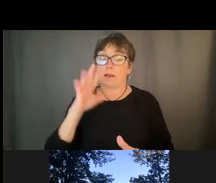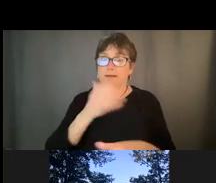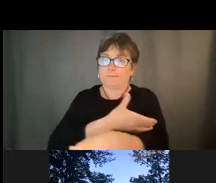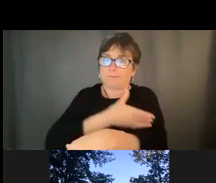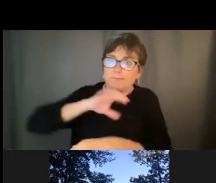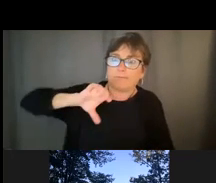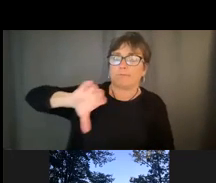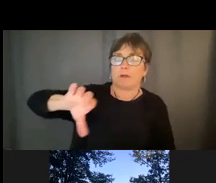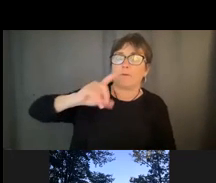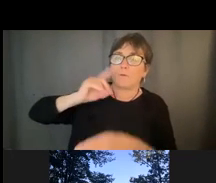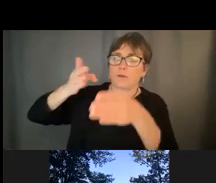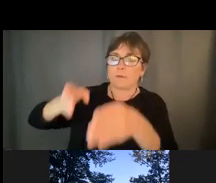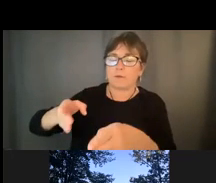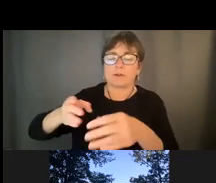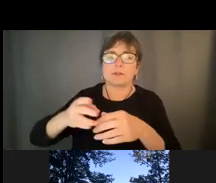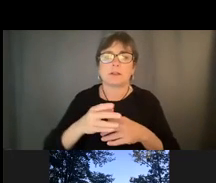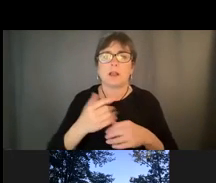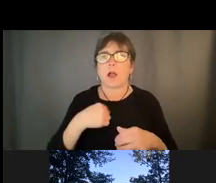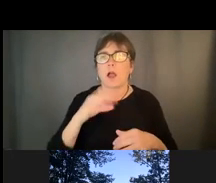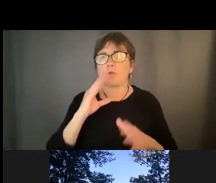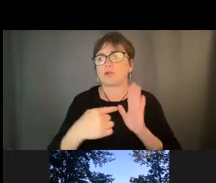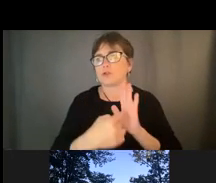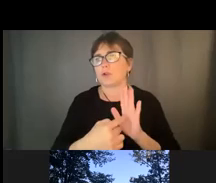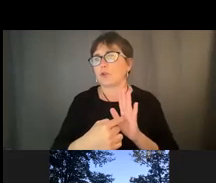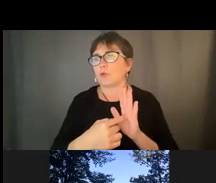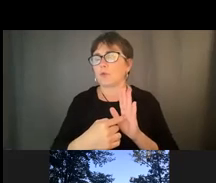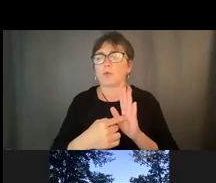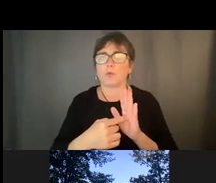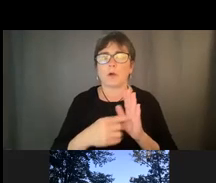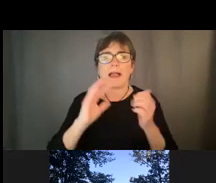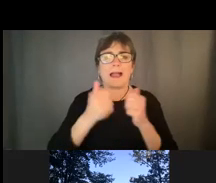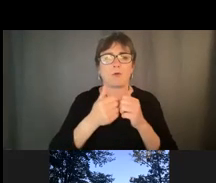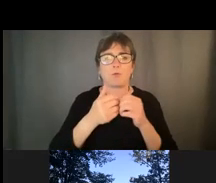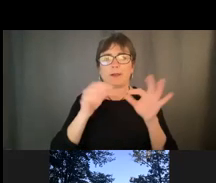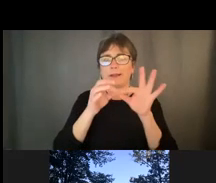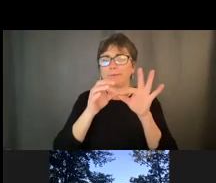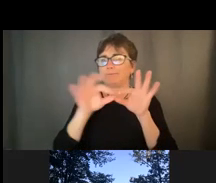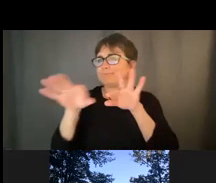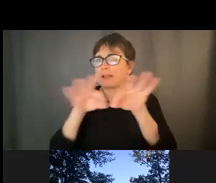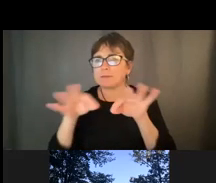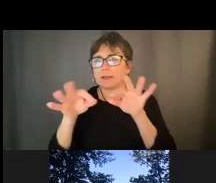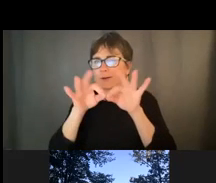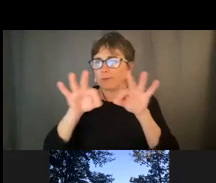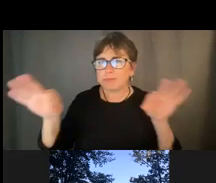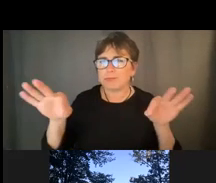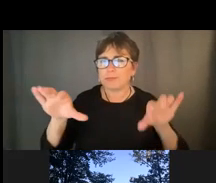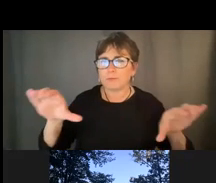what one of the tools and or ways to frame this concept. And then the last toolkit is